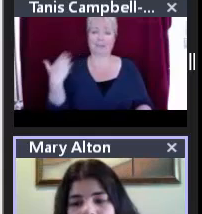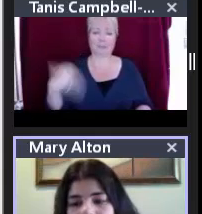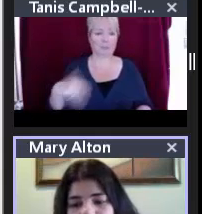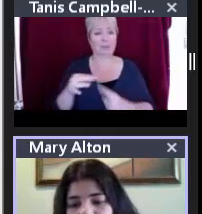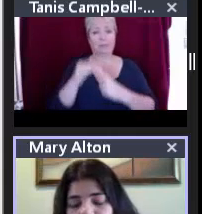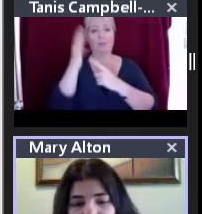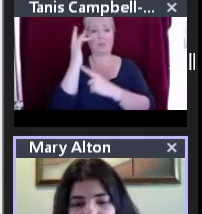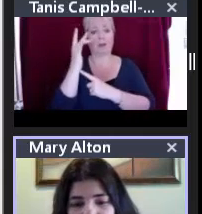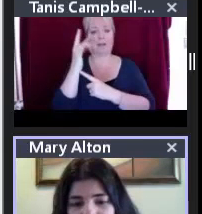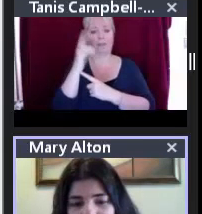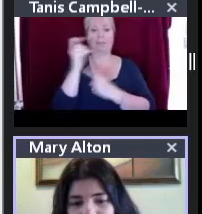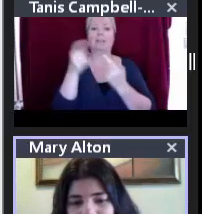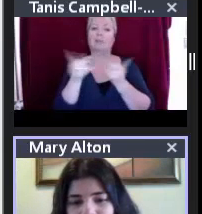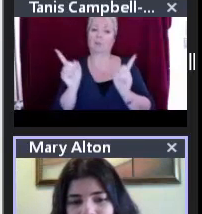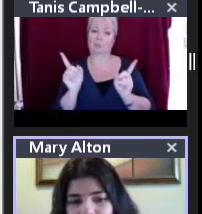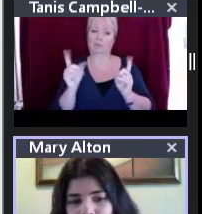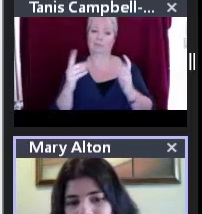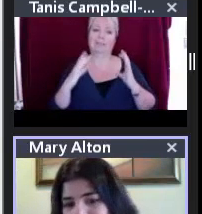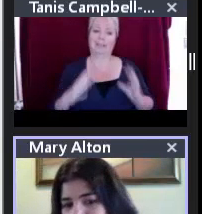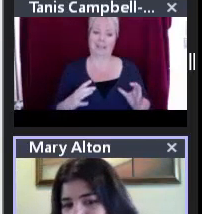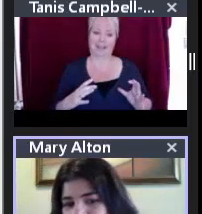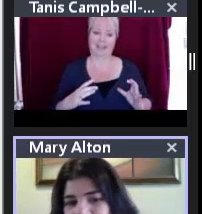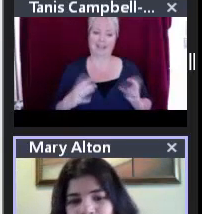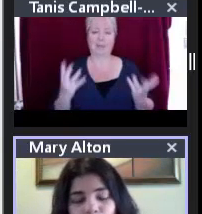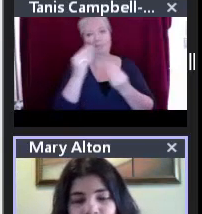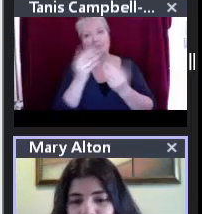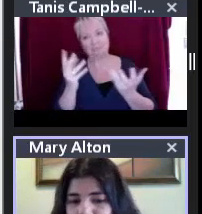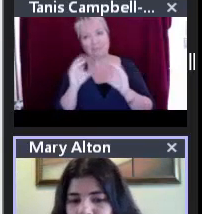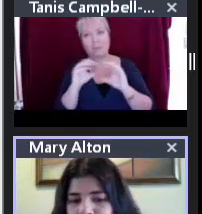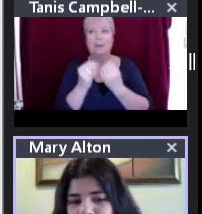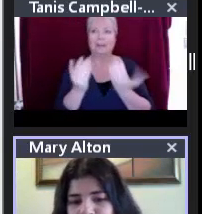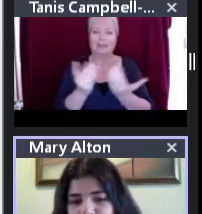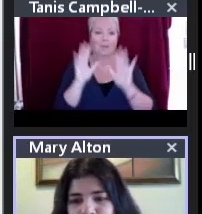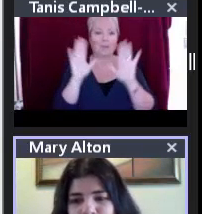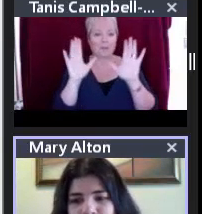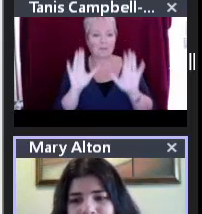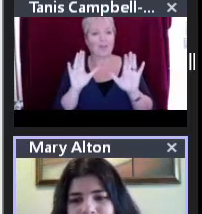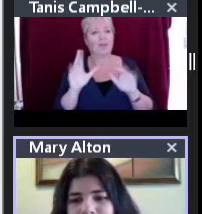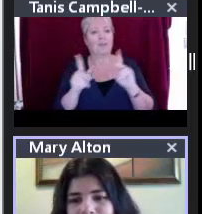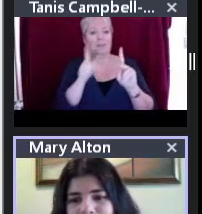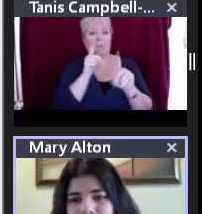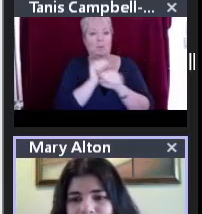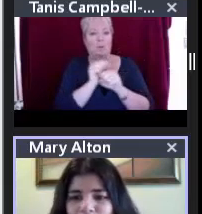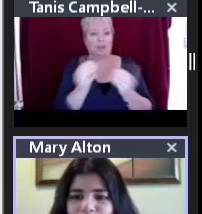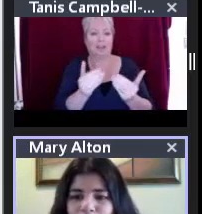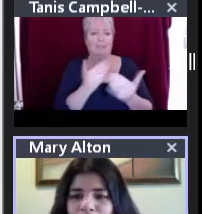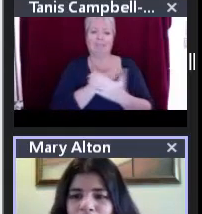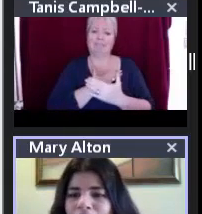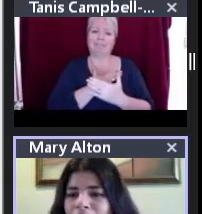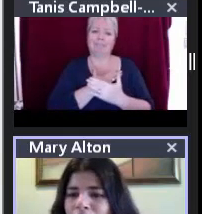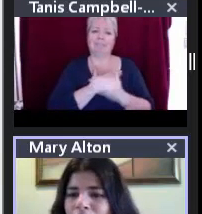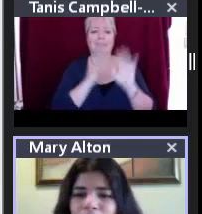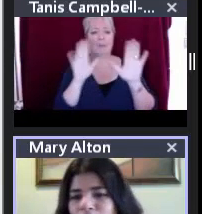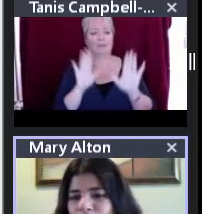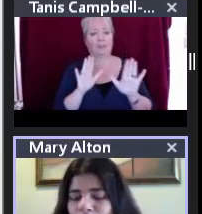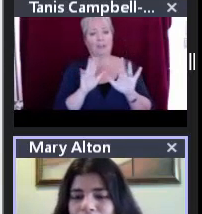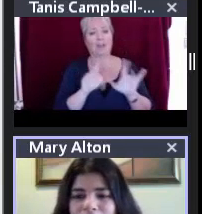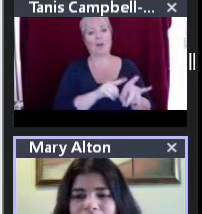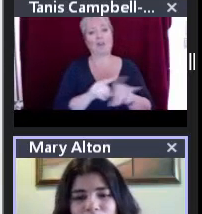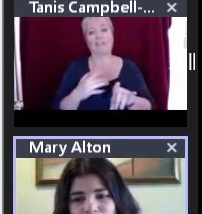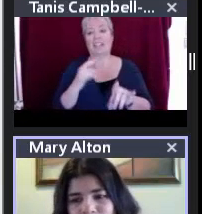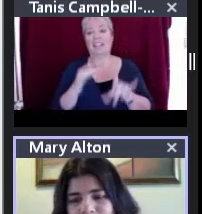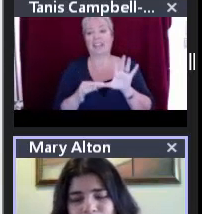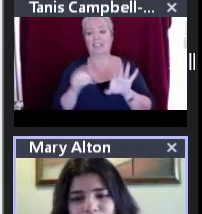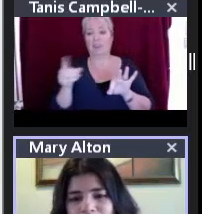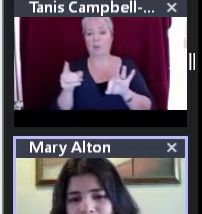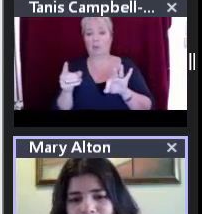really is just a wonderful organization, wonderful group of individuals, and I think even if you come here as a